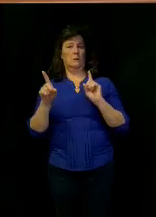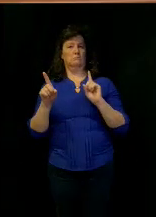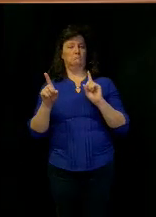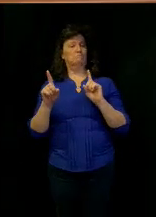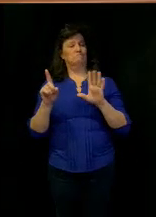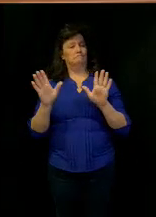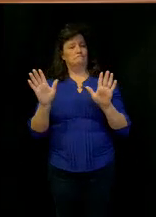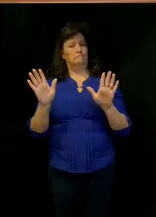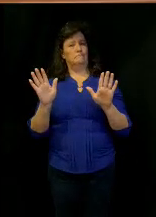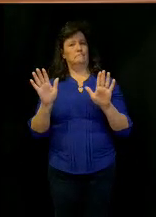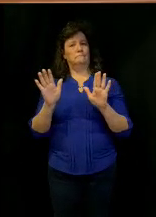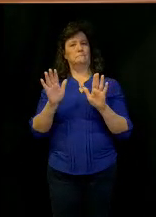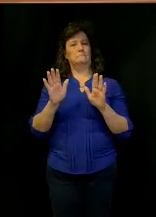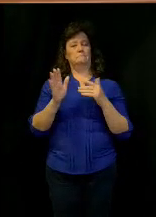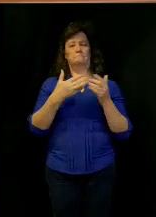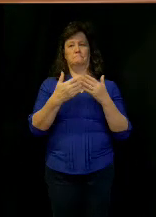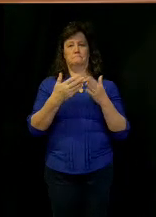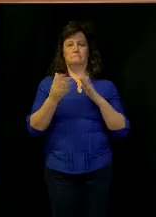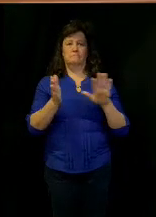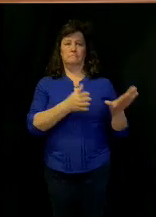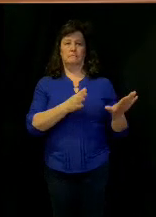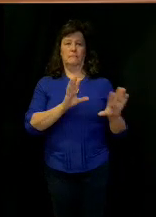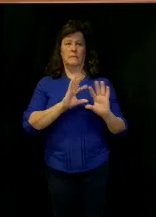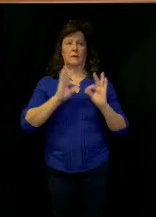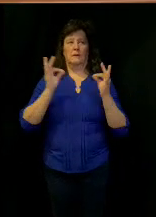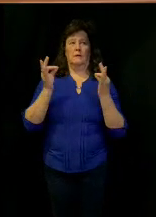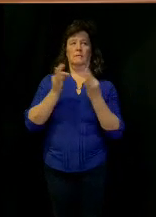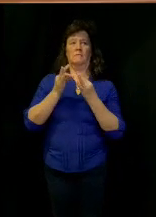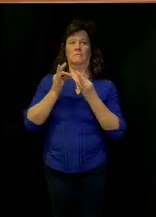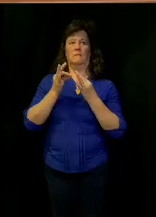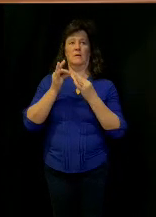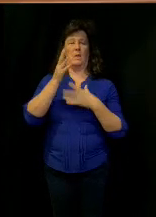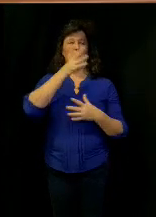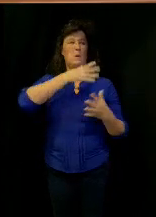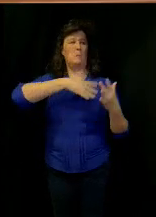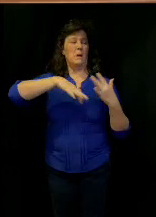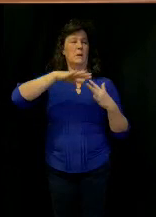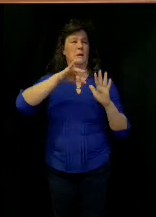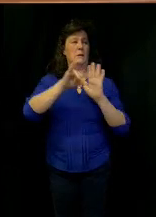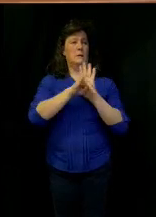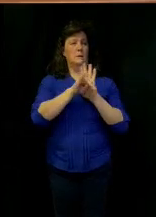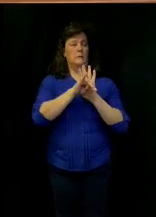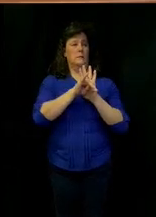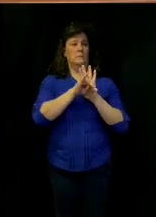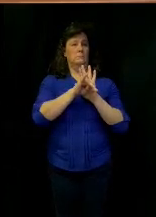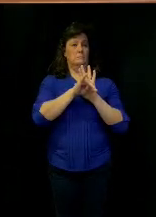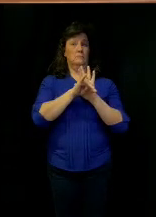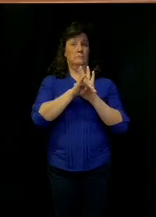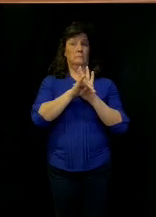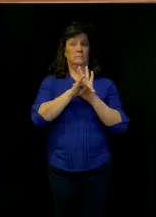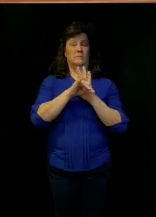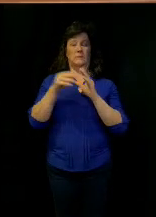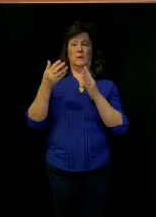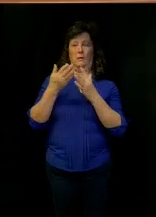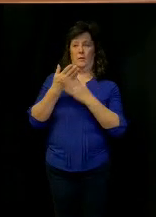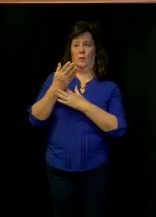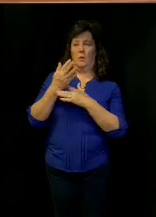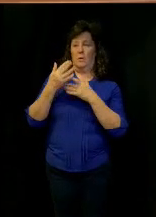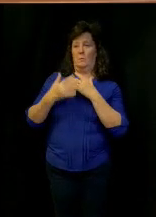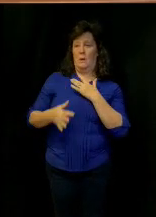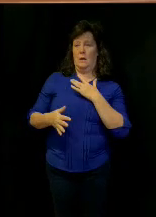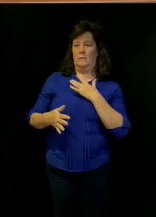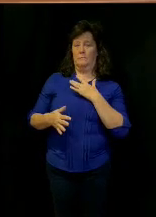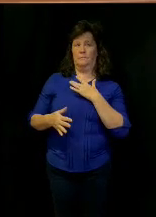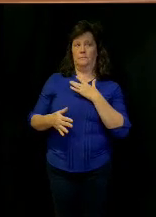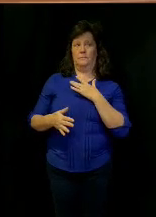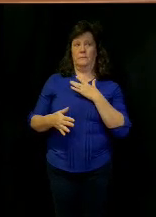Right? This is family and society identity. So the DNA, genetics is here, but family upbringings. How about this